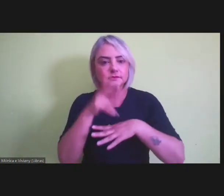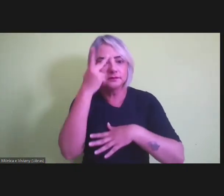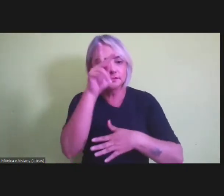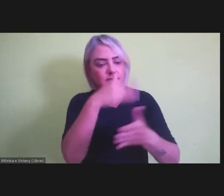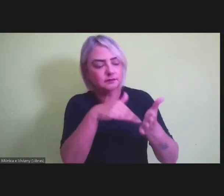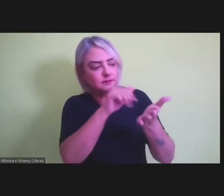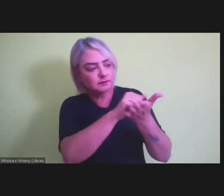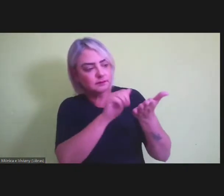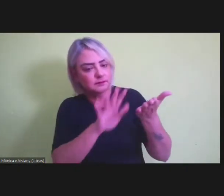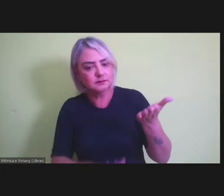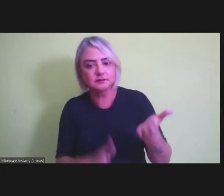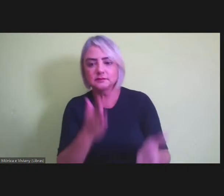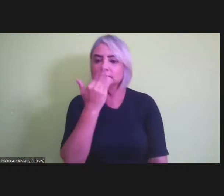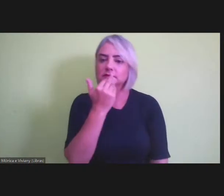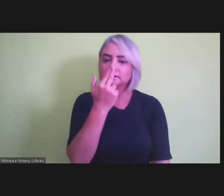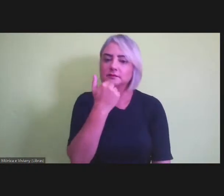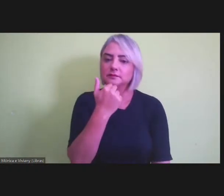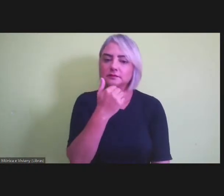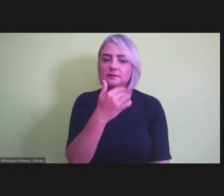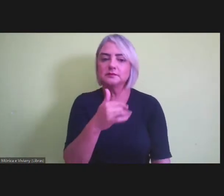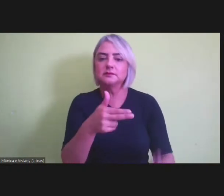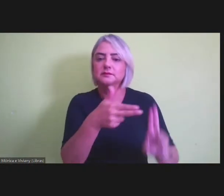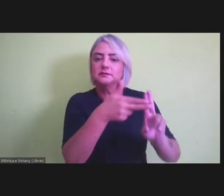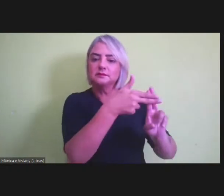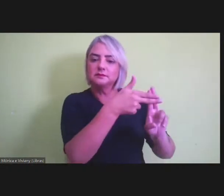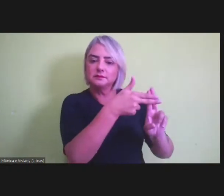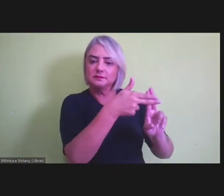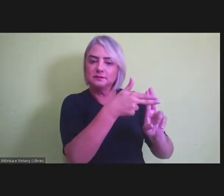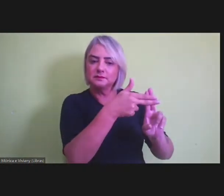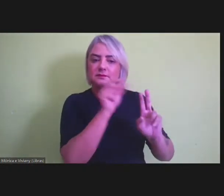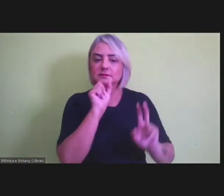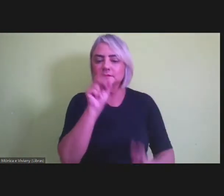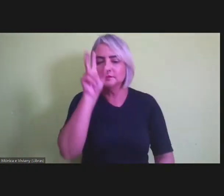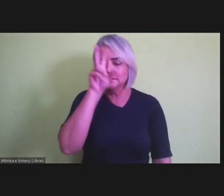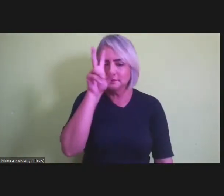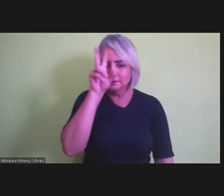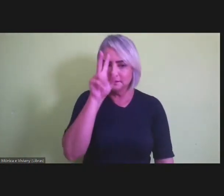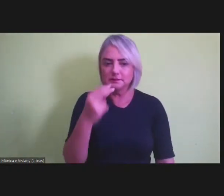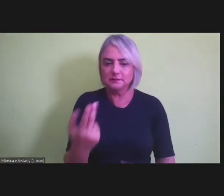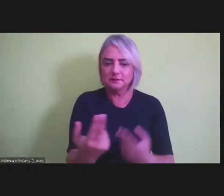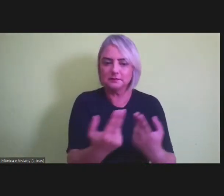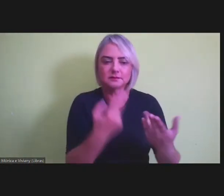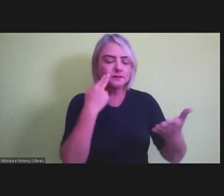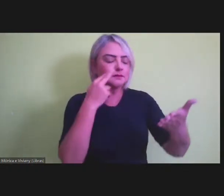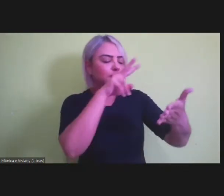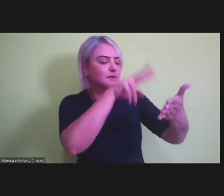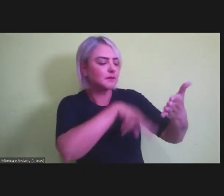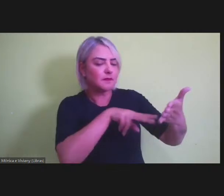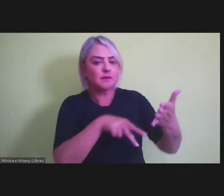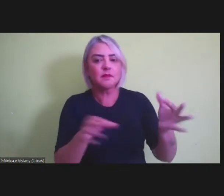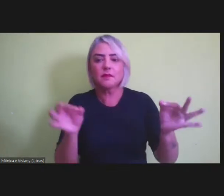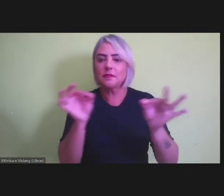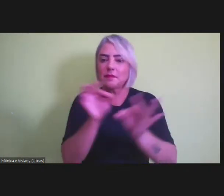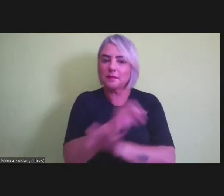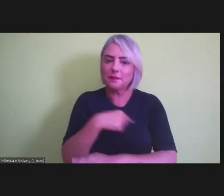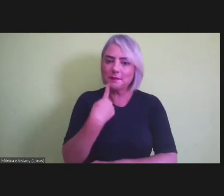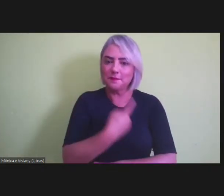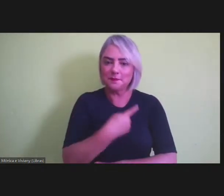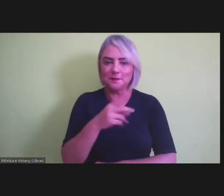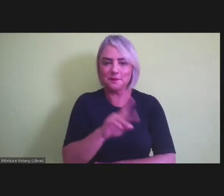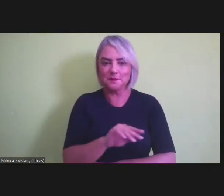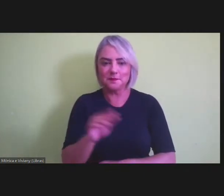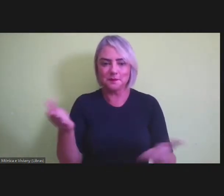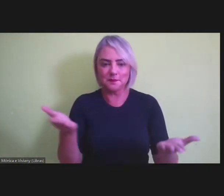guarantee the universal coverage for actions in nutrition and food in the health